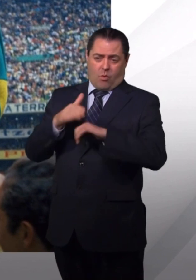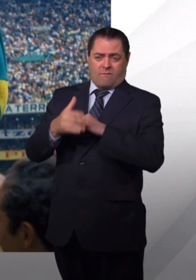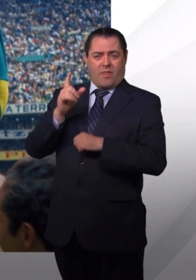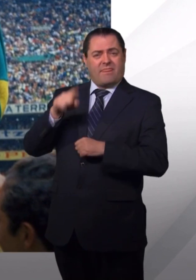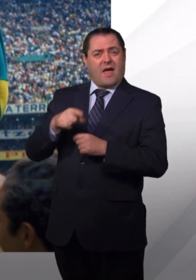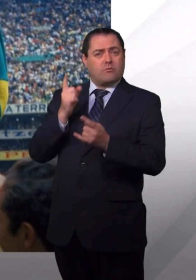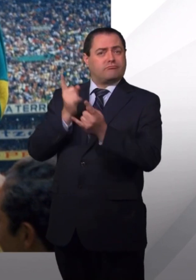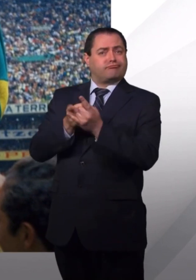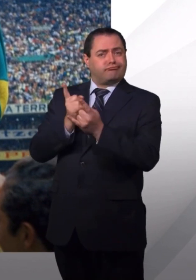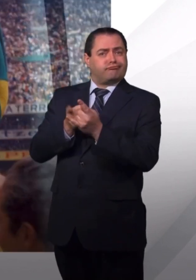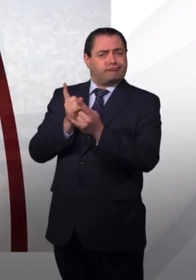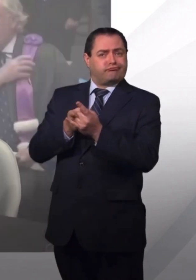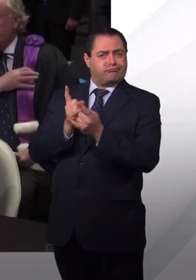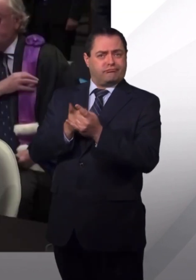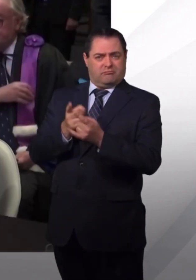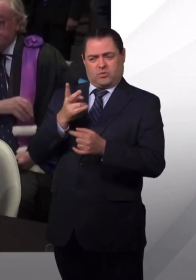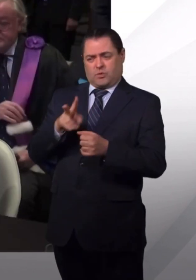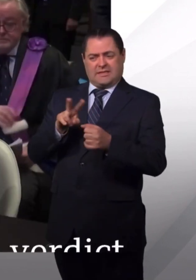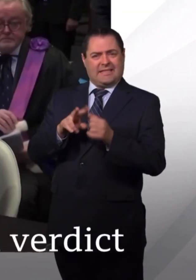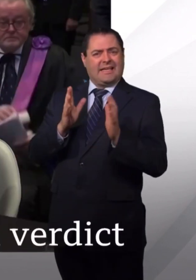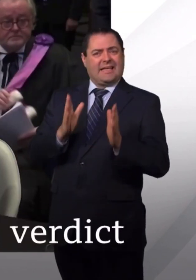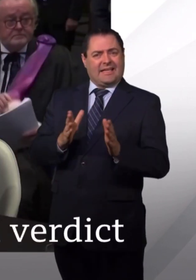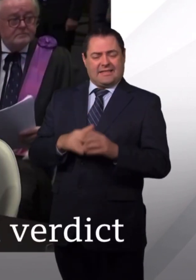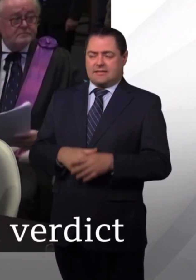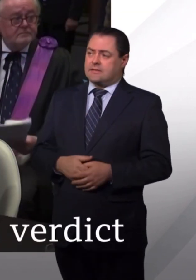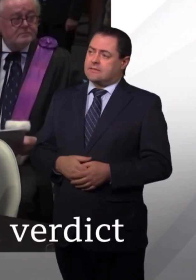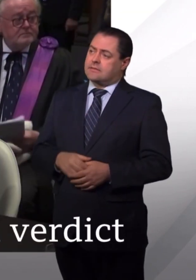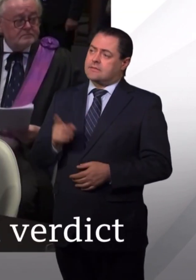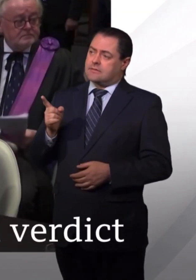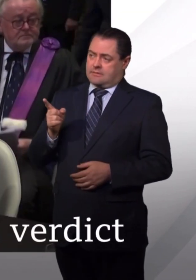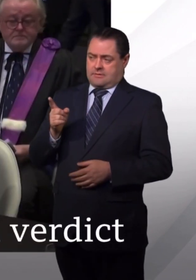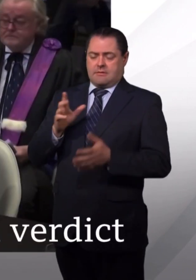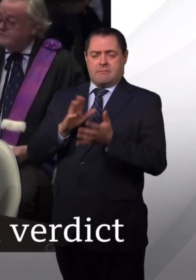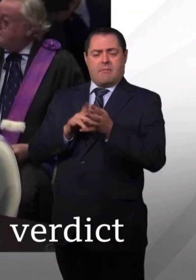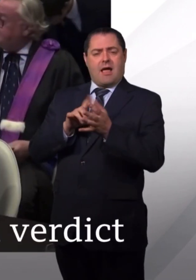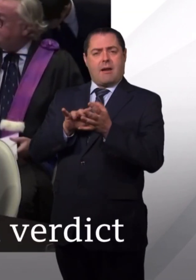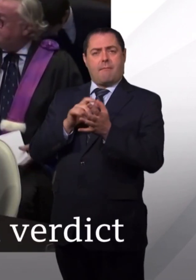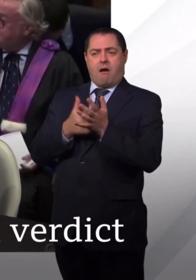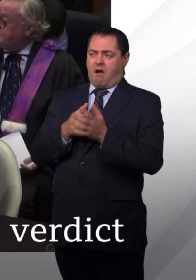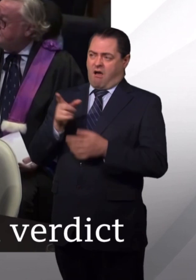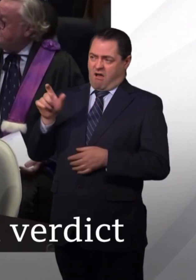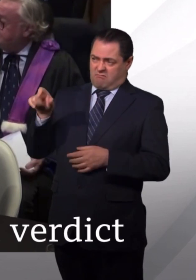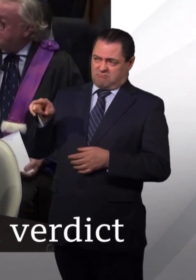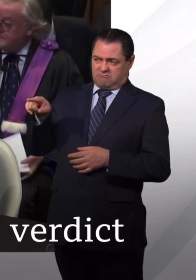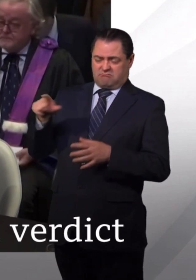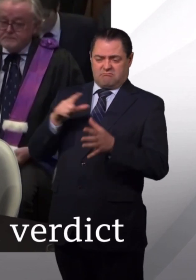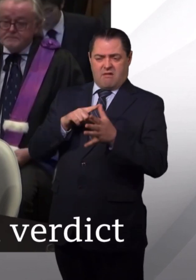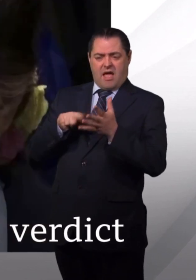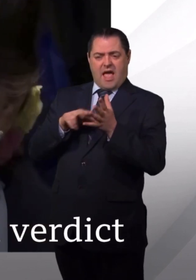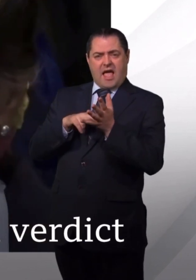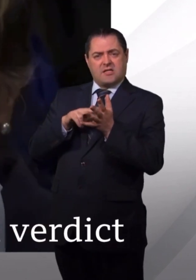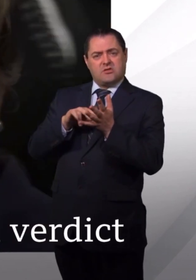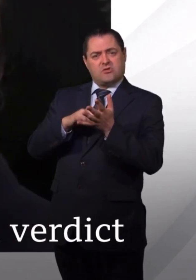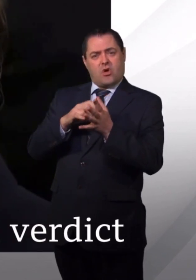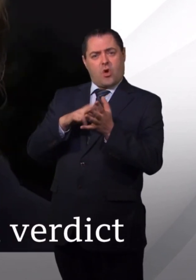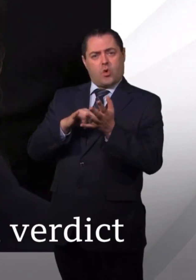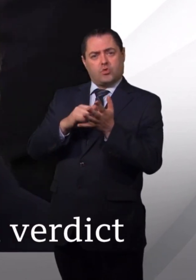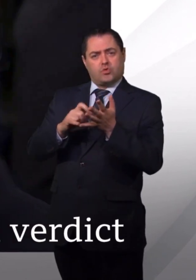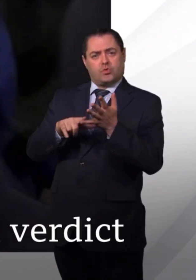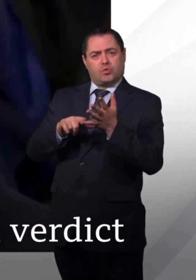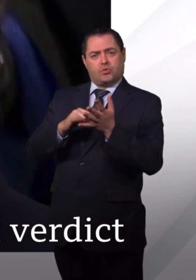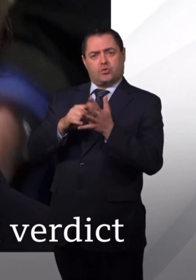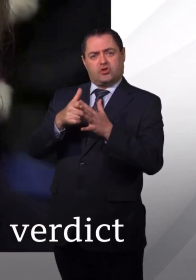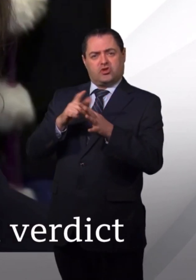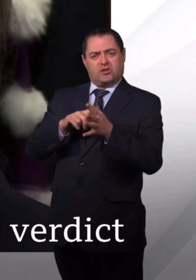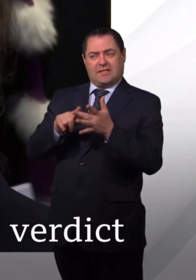long playing career. In Myanmar, a military court has sentenced Aung San Suu Kyi to an additional 7 years in